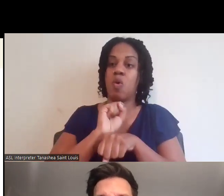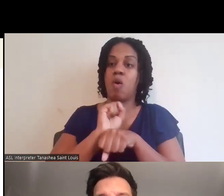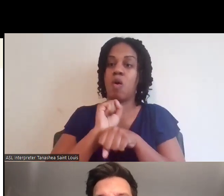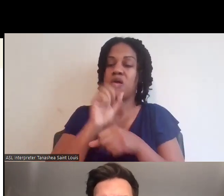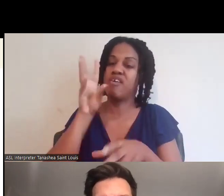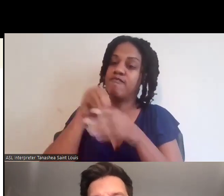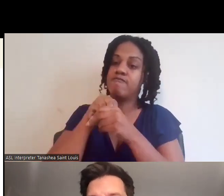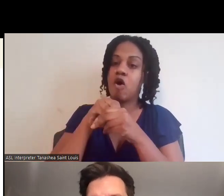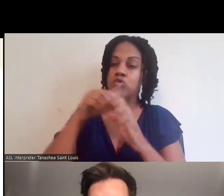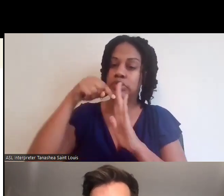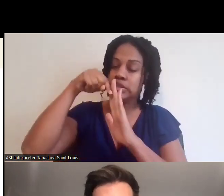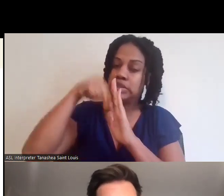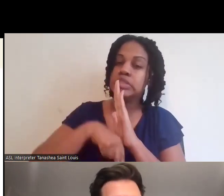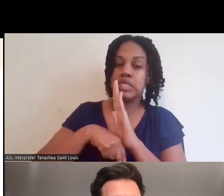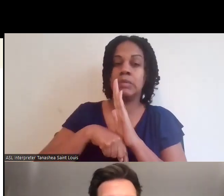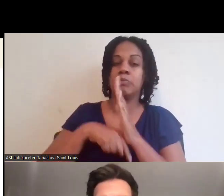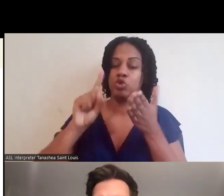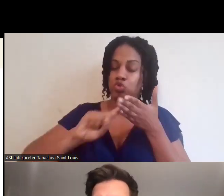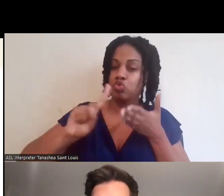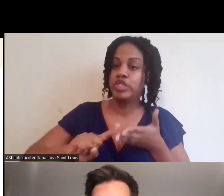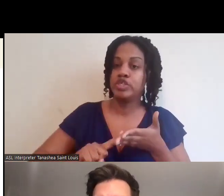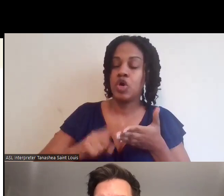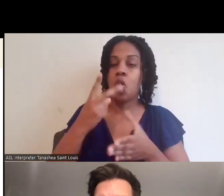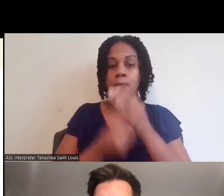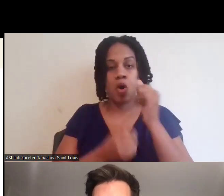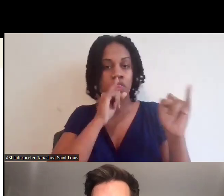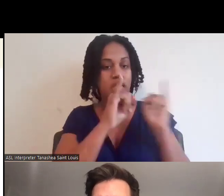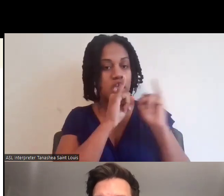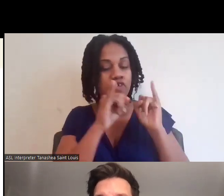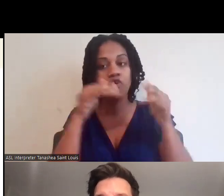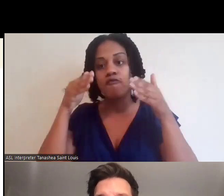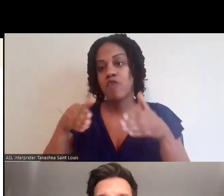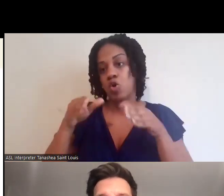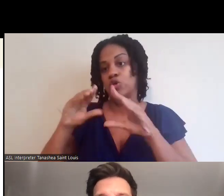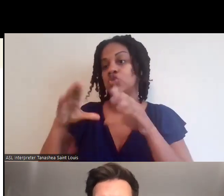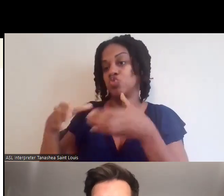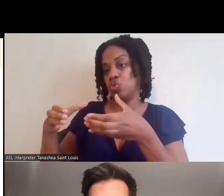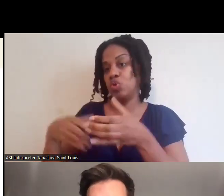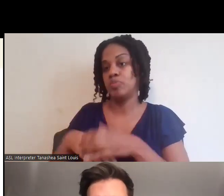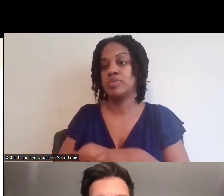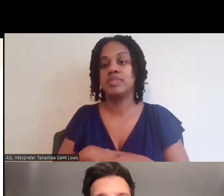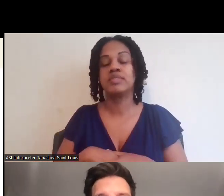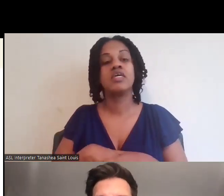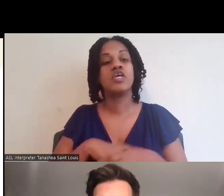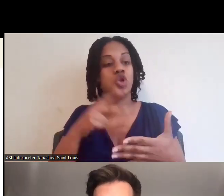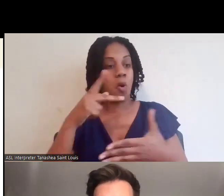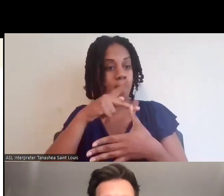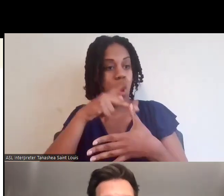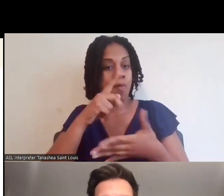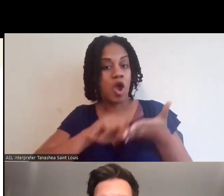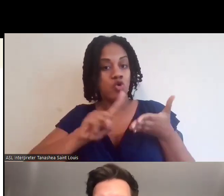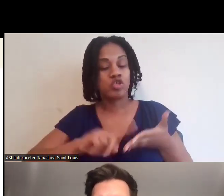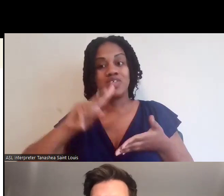involved deep amounts of research, both interviews and focus groups, primary research and